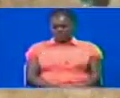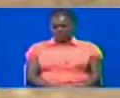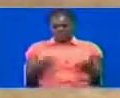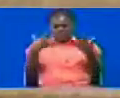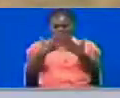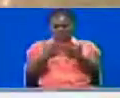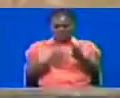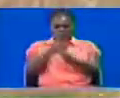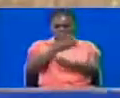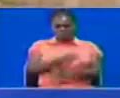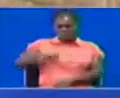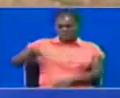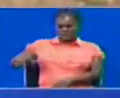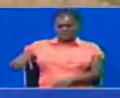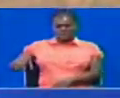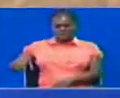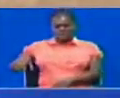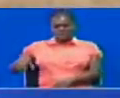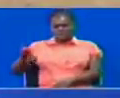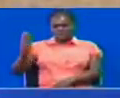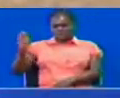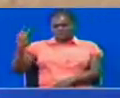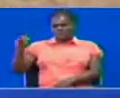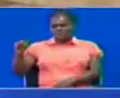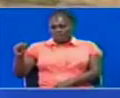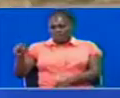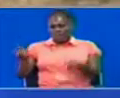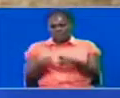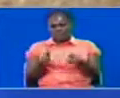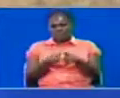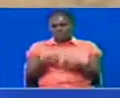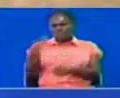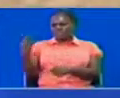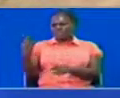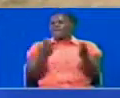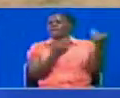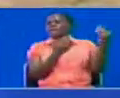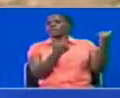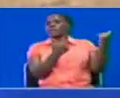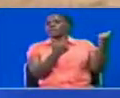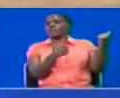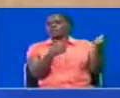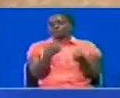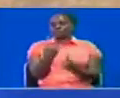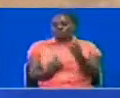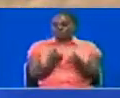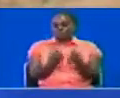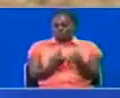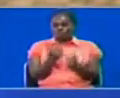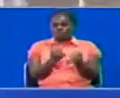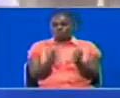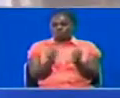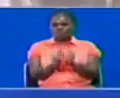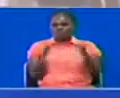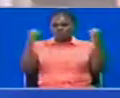Prisons cross-country weeks ago, Bernard Katui, his teammates Justice and also Cornelius are expected to square it out with other